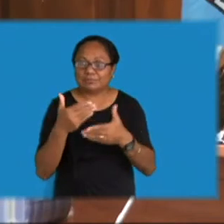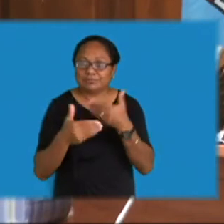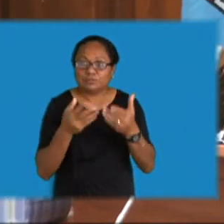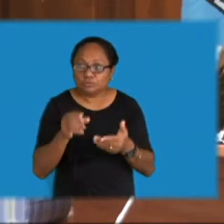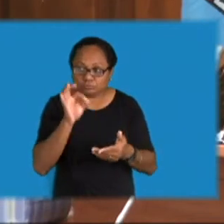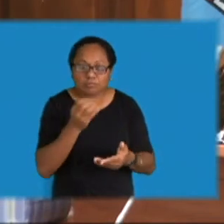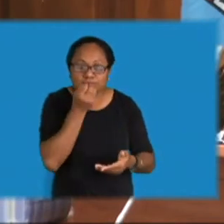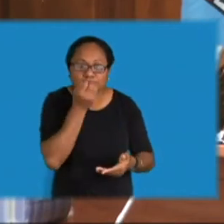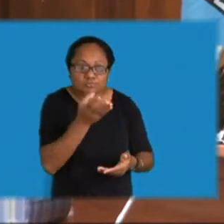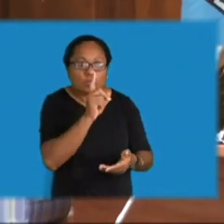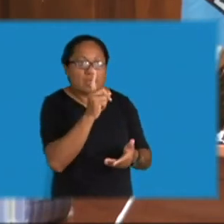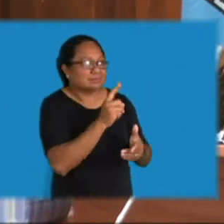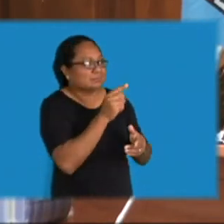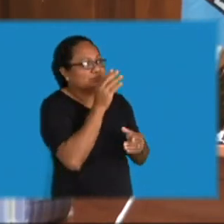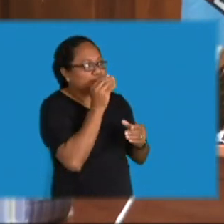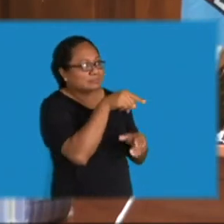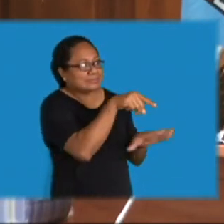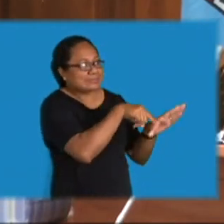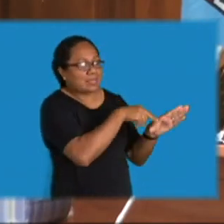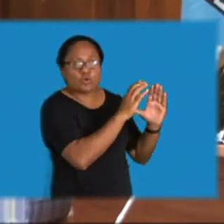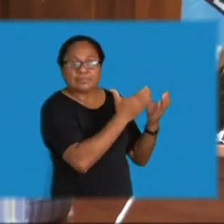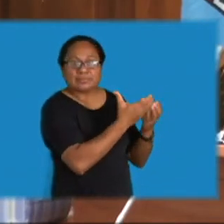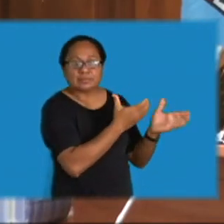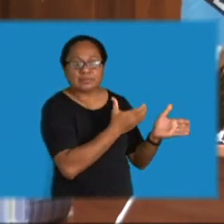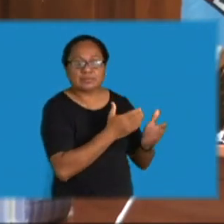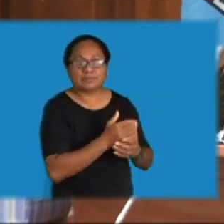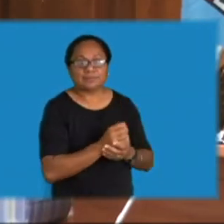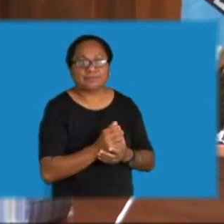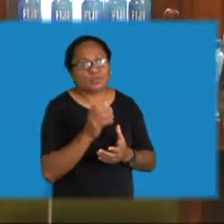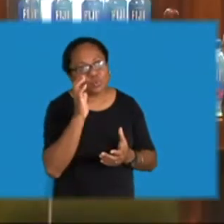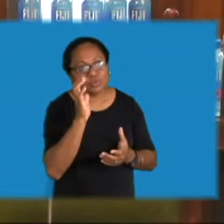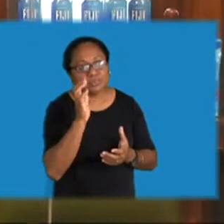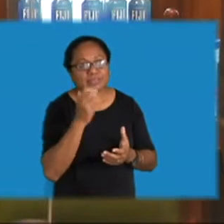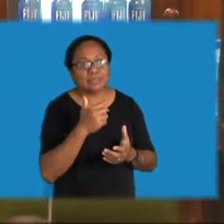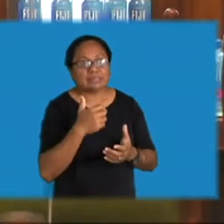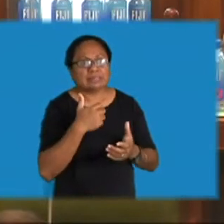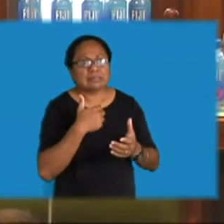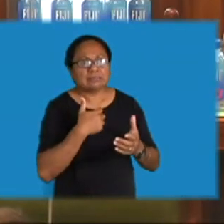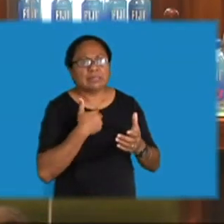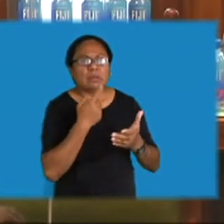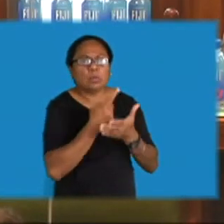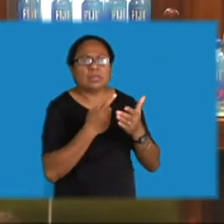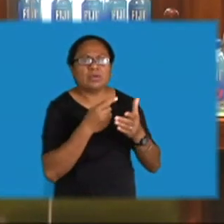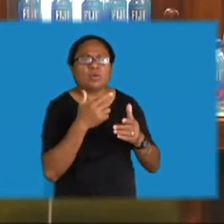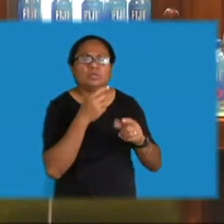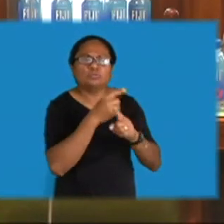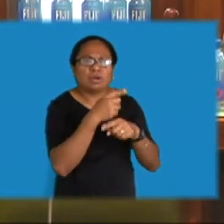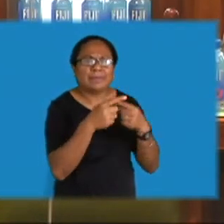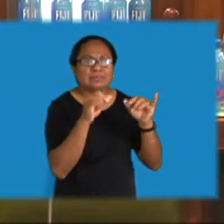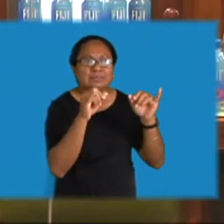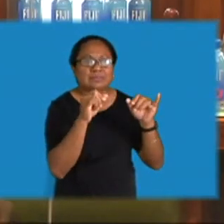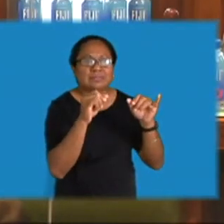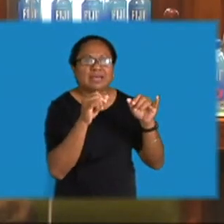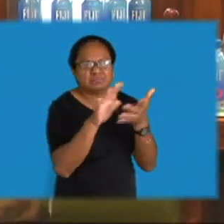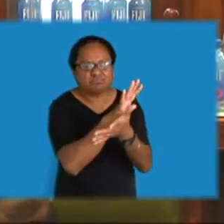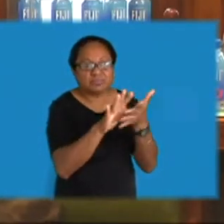brought up with the committee. Thank you. I was just merely trying to highlight the discrepancies of the SMEs, Madam Speaker. Despite that, you still